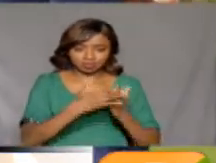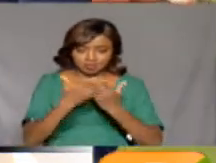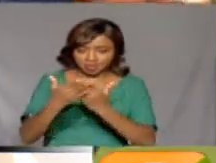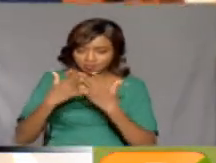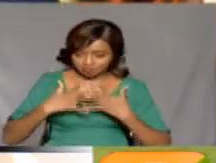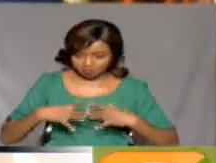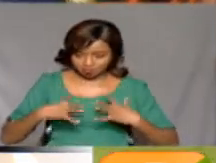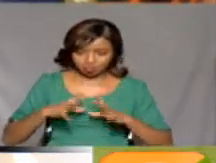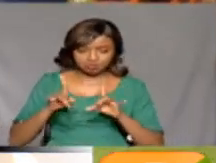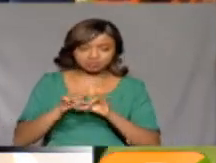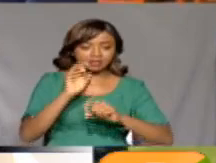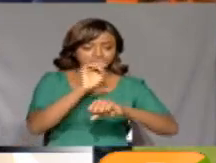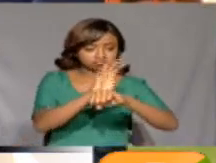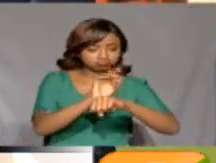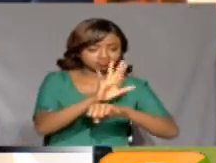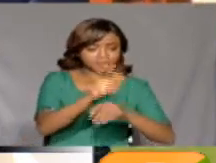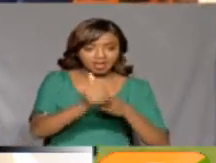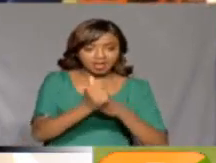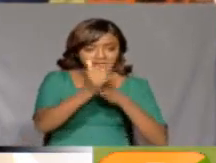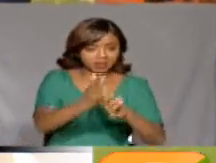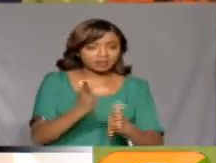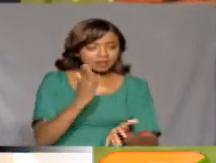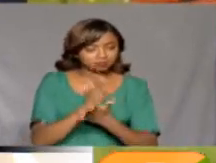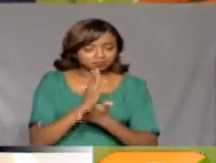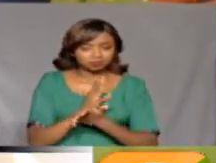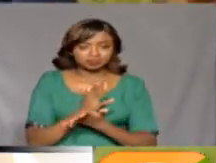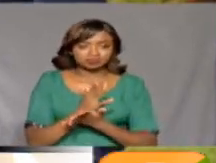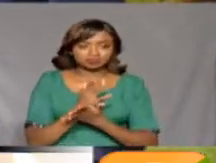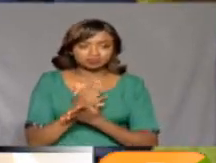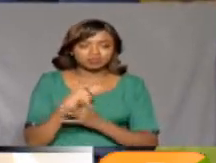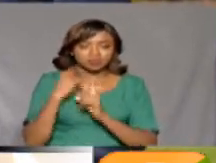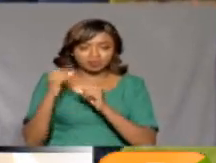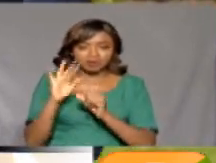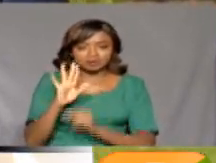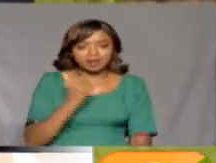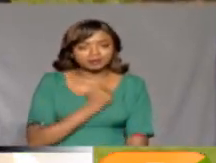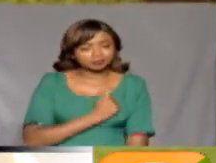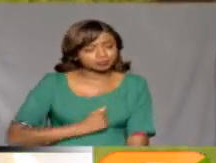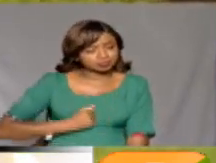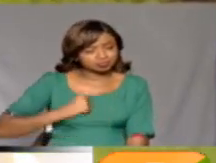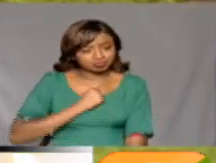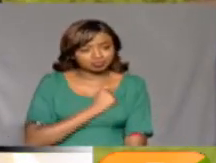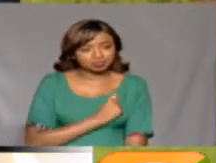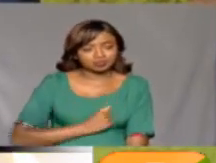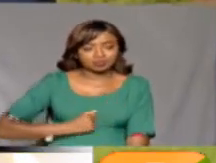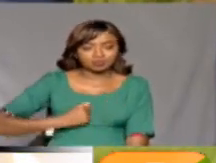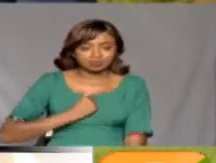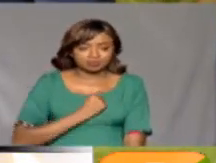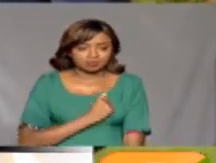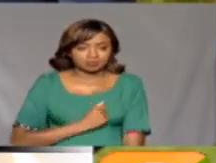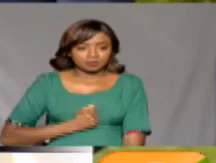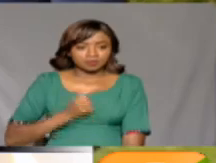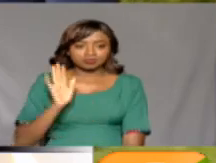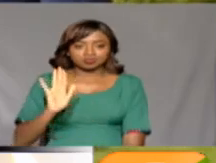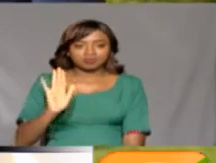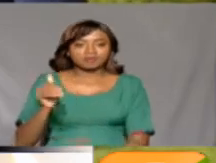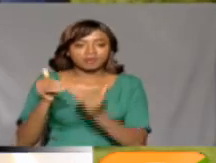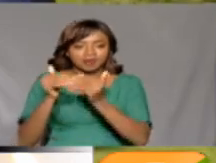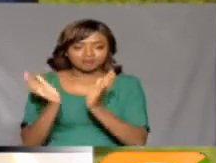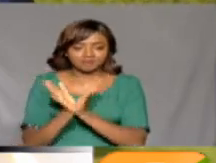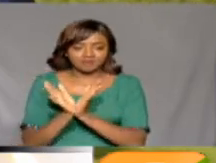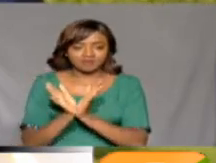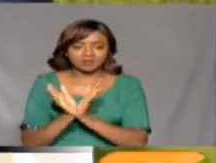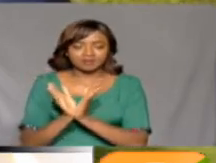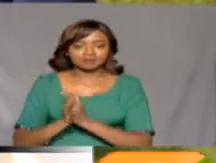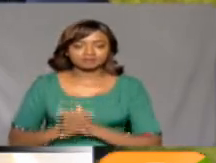leaders that we are today. So my very deep and sincere condolences to Mzee Daniel Toroitich Arap Moi,